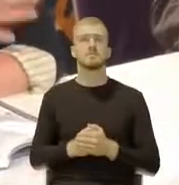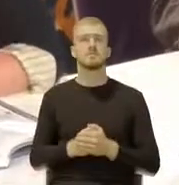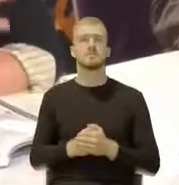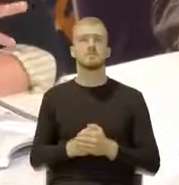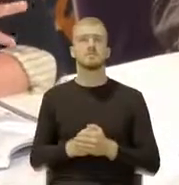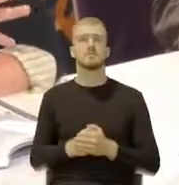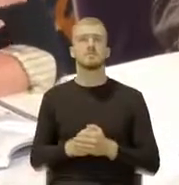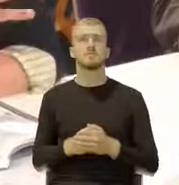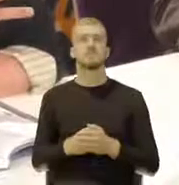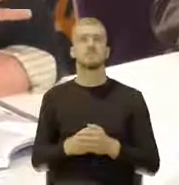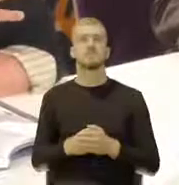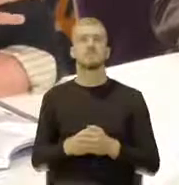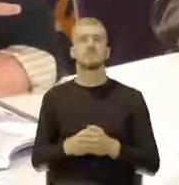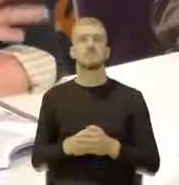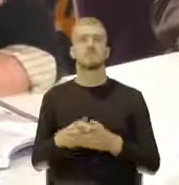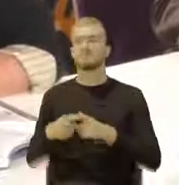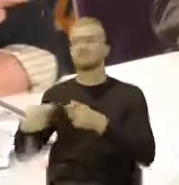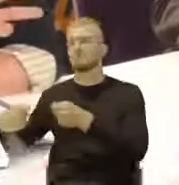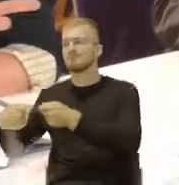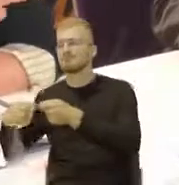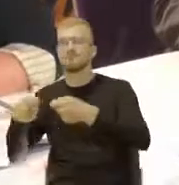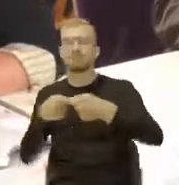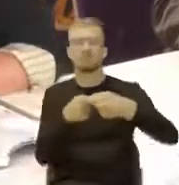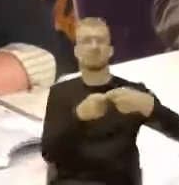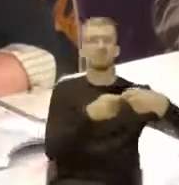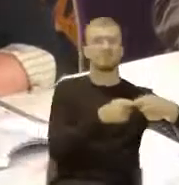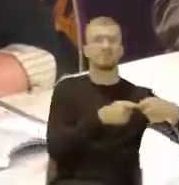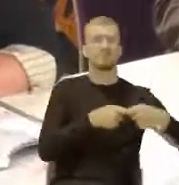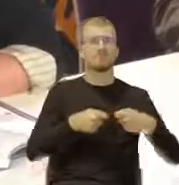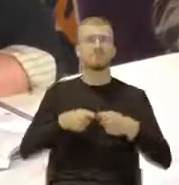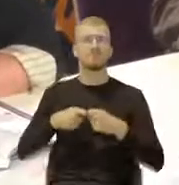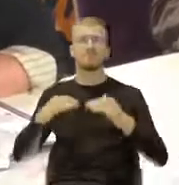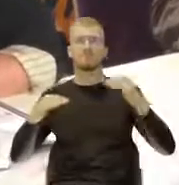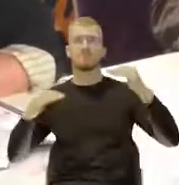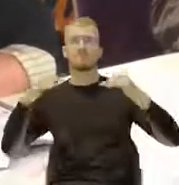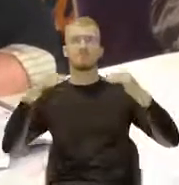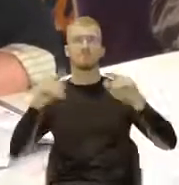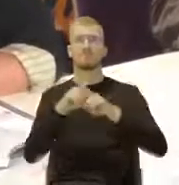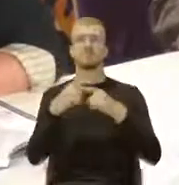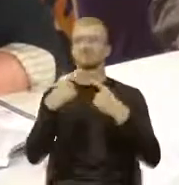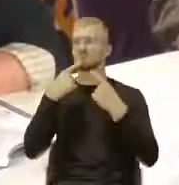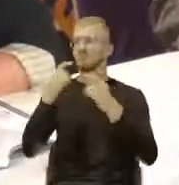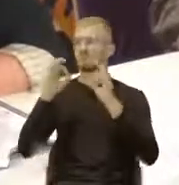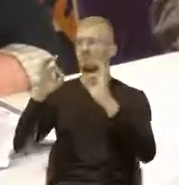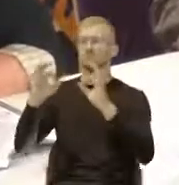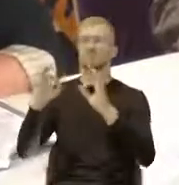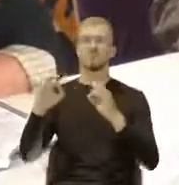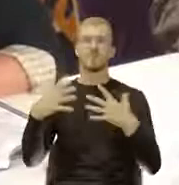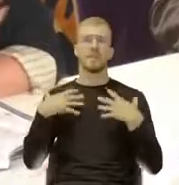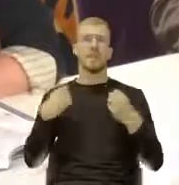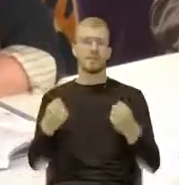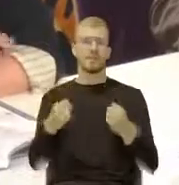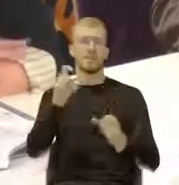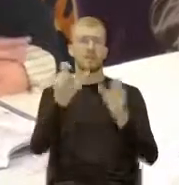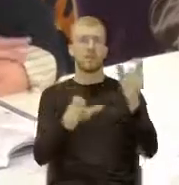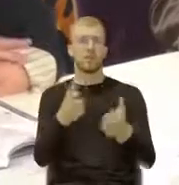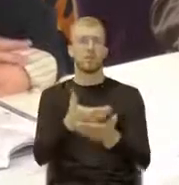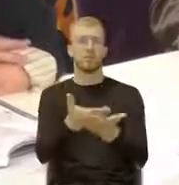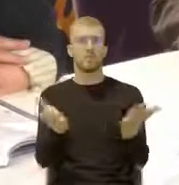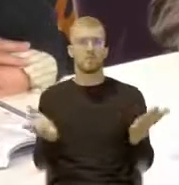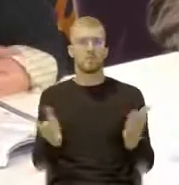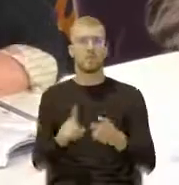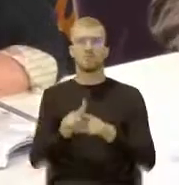and planetary health is closely linked. We learn from the COVID-19. So at the local government, we could address these